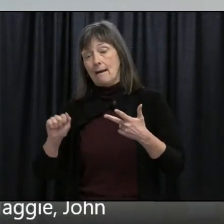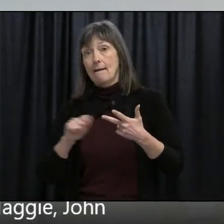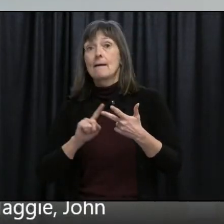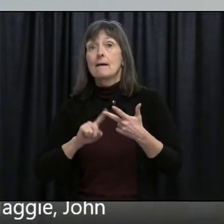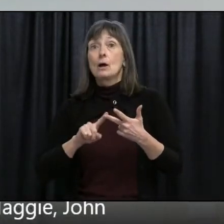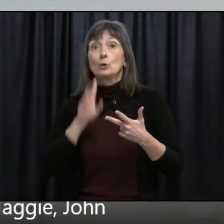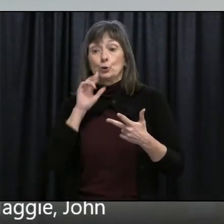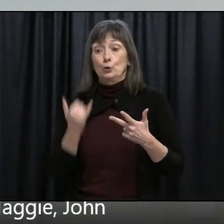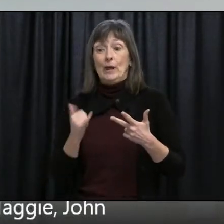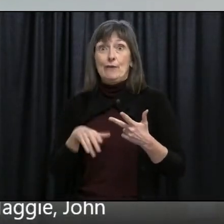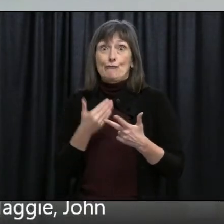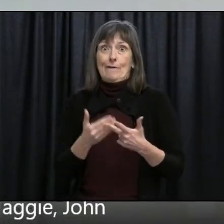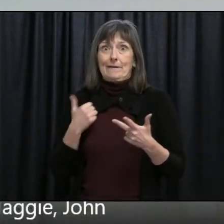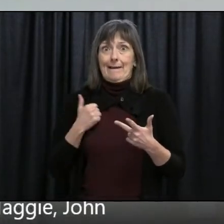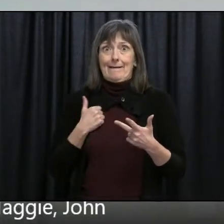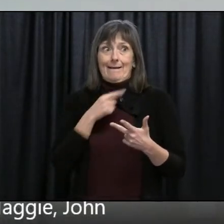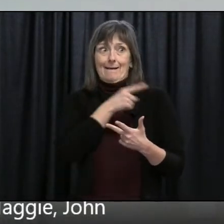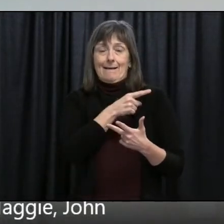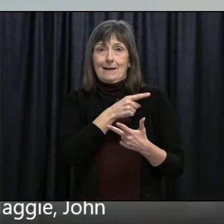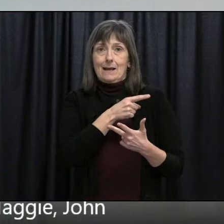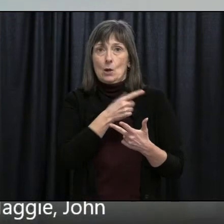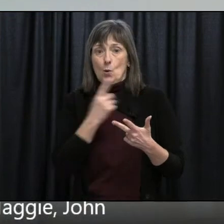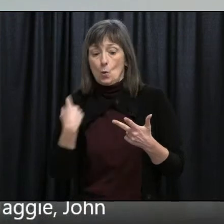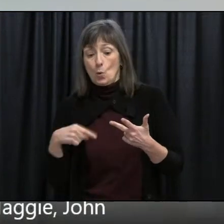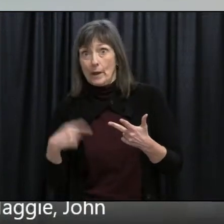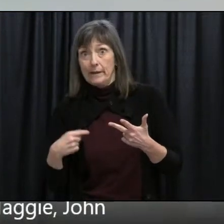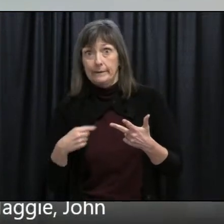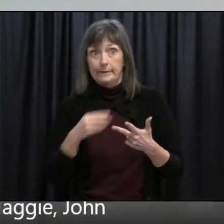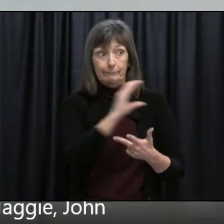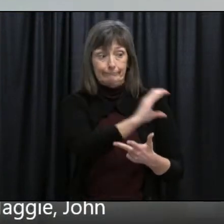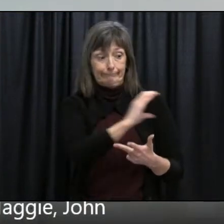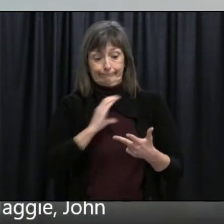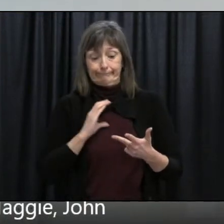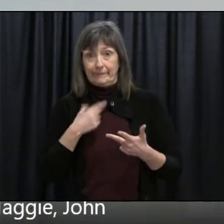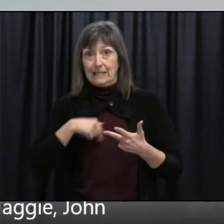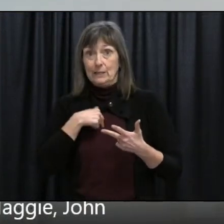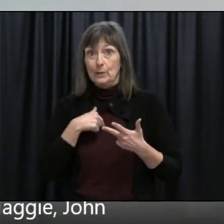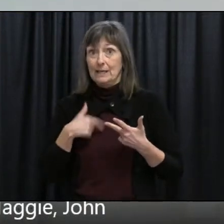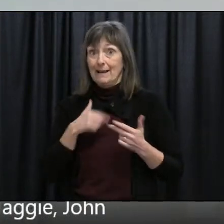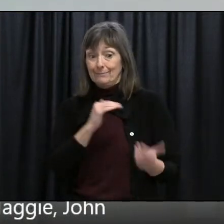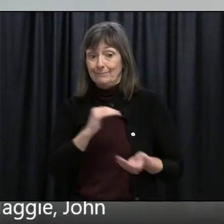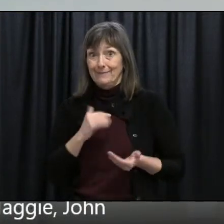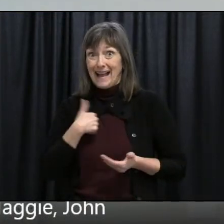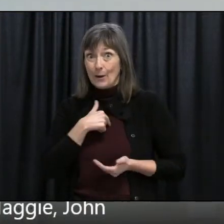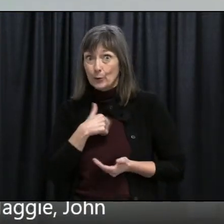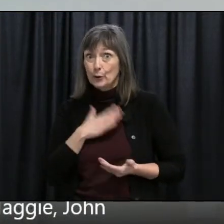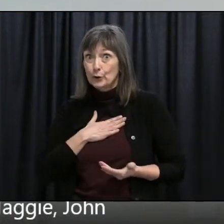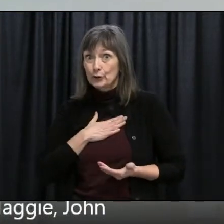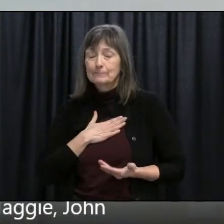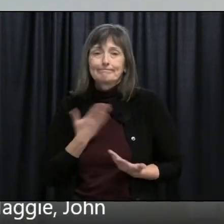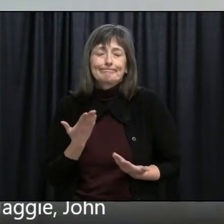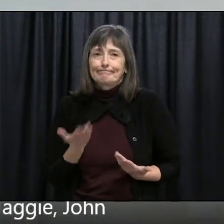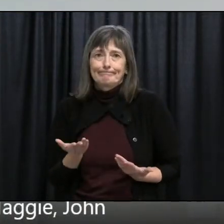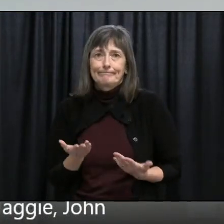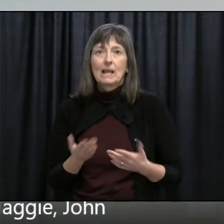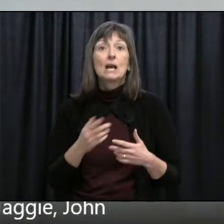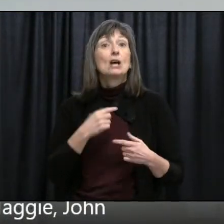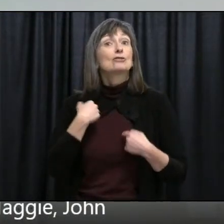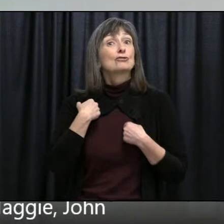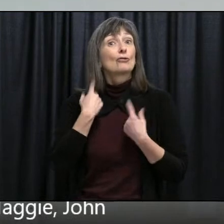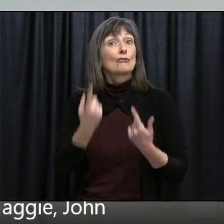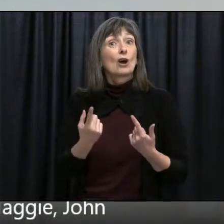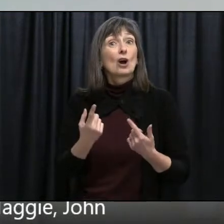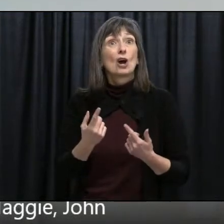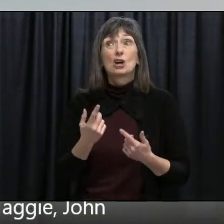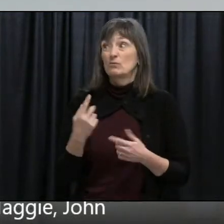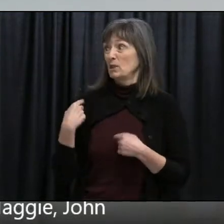to be distributed is not immediately clear as yet, so we're not sure when we'll get that. We have been getting 6 trays for